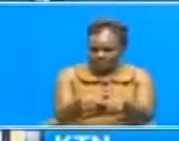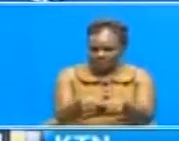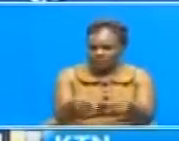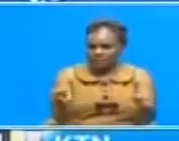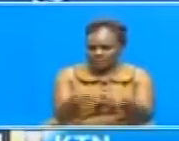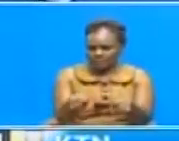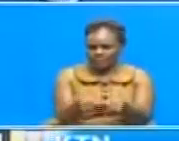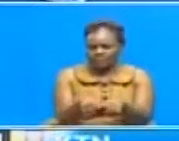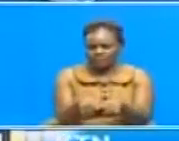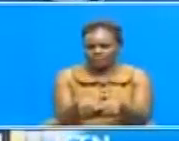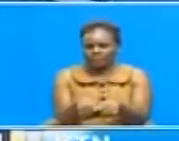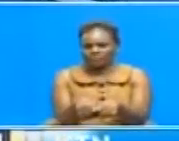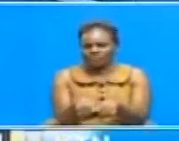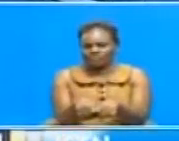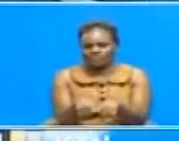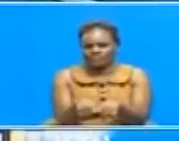did?